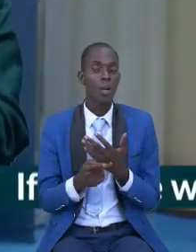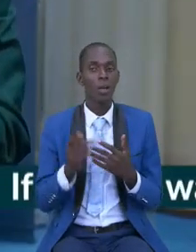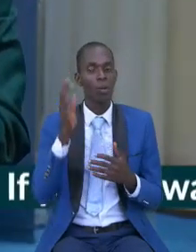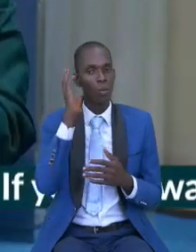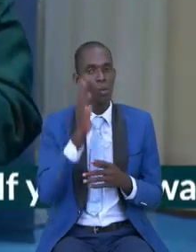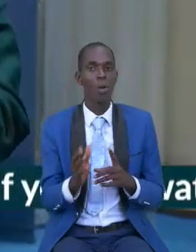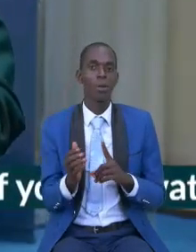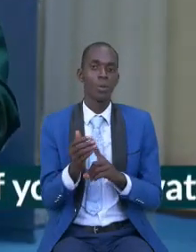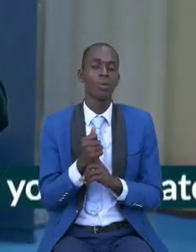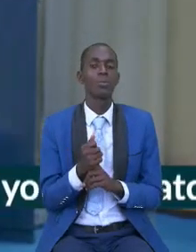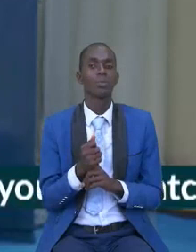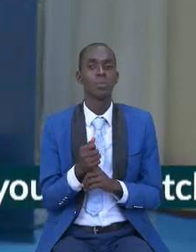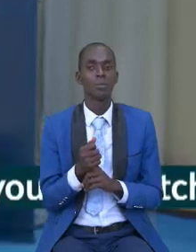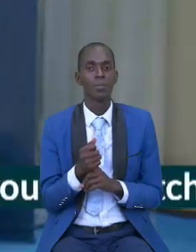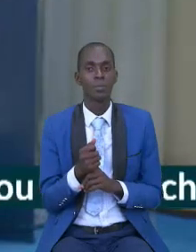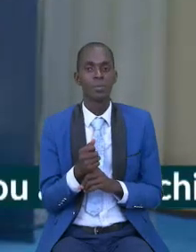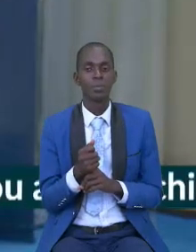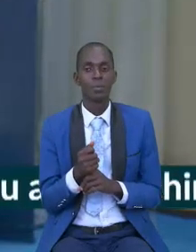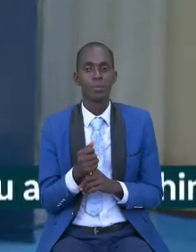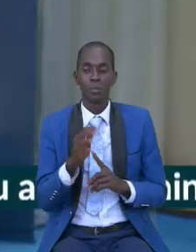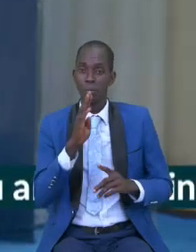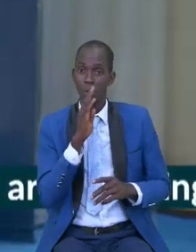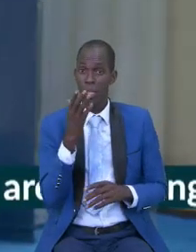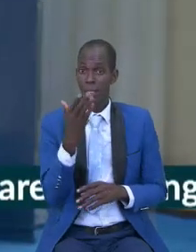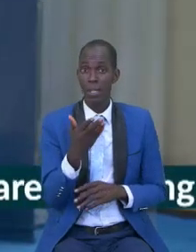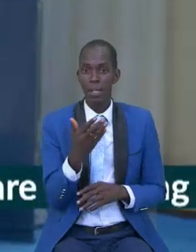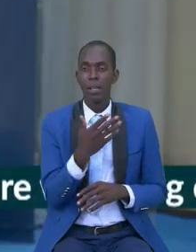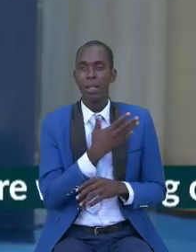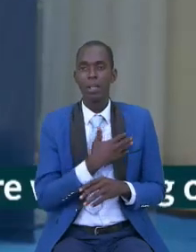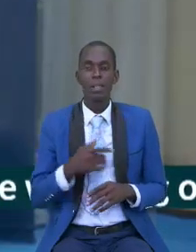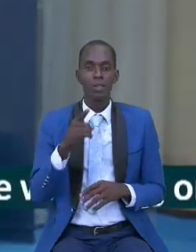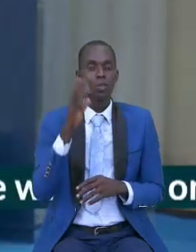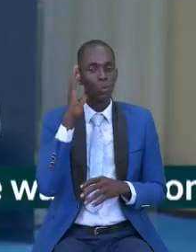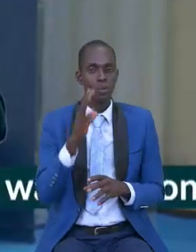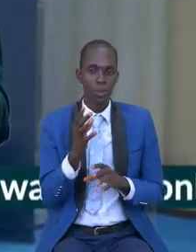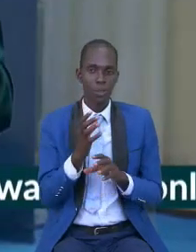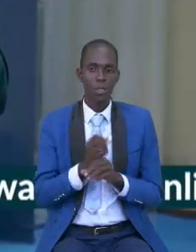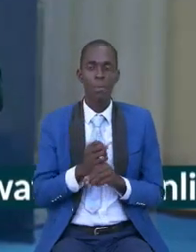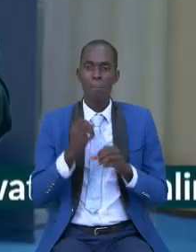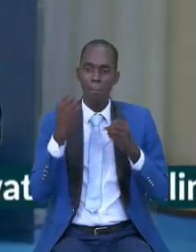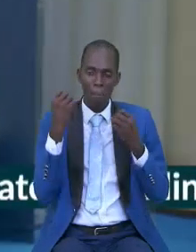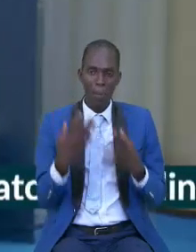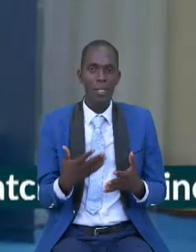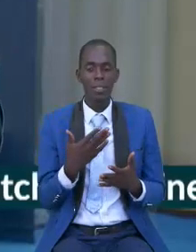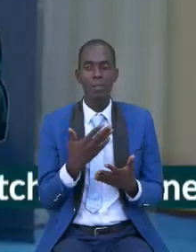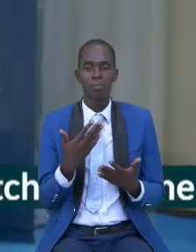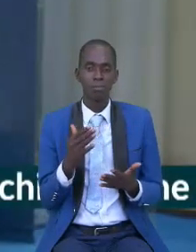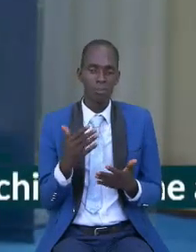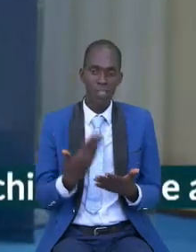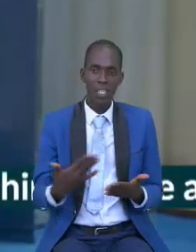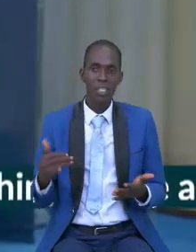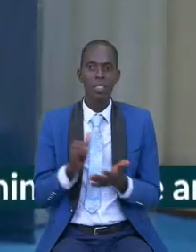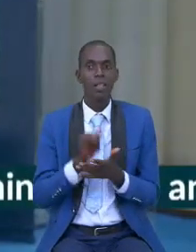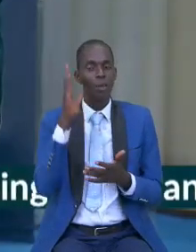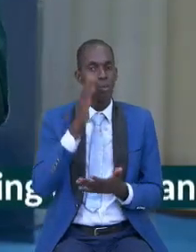you. Be there and you'll get a lot of the materials. You will be helped. You will